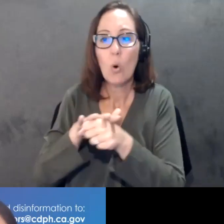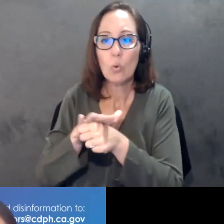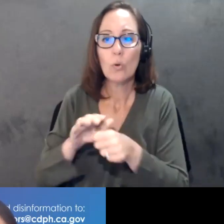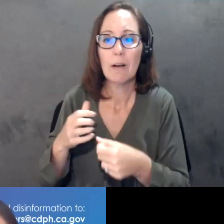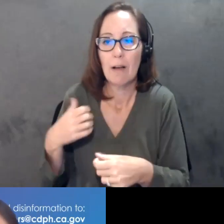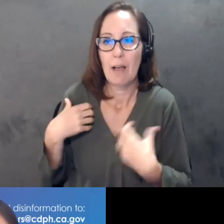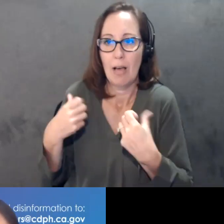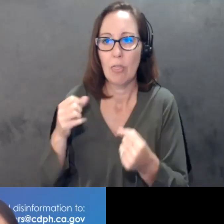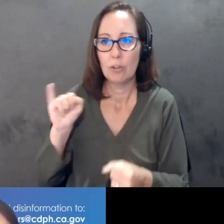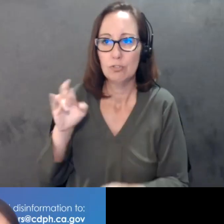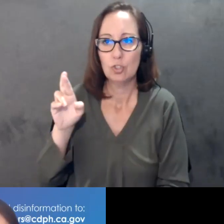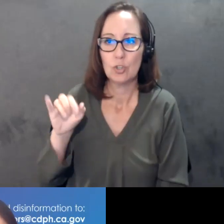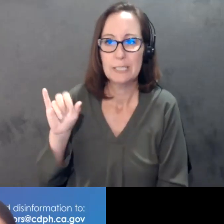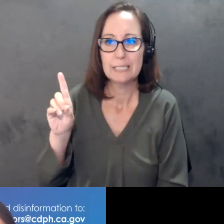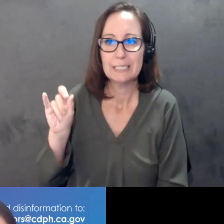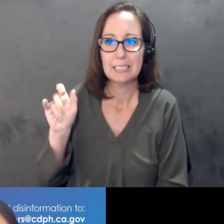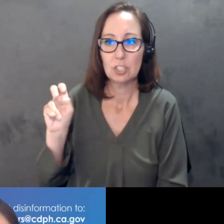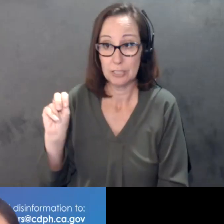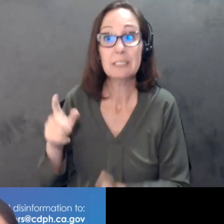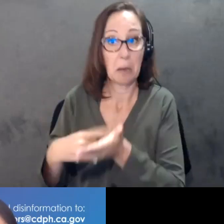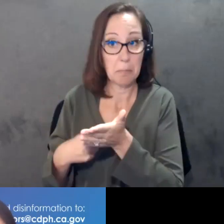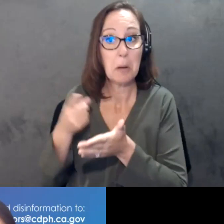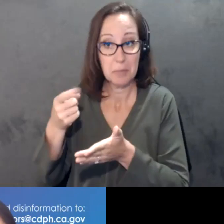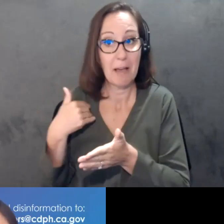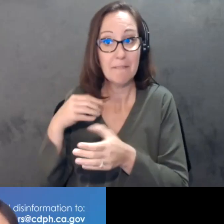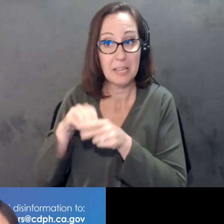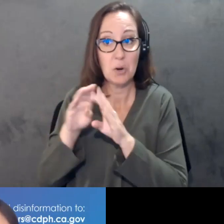the local health jurisdictions also have in-home appointments available.